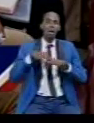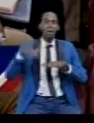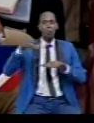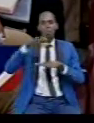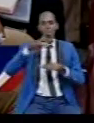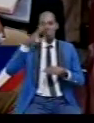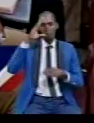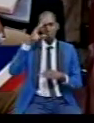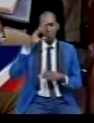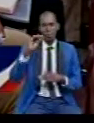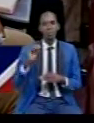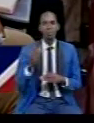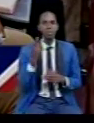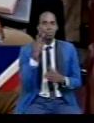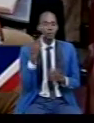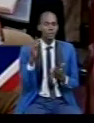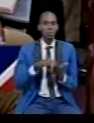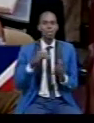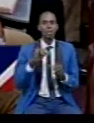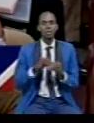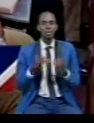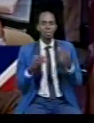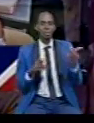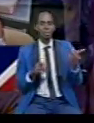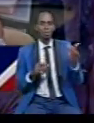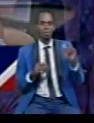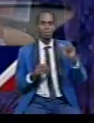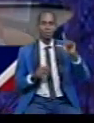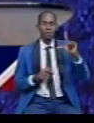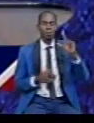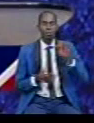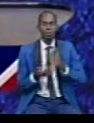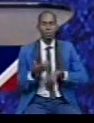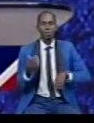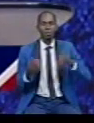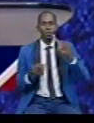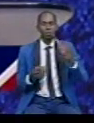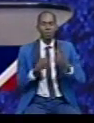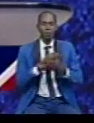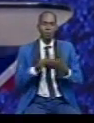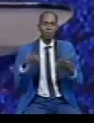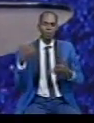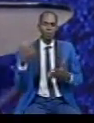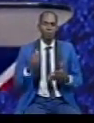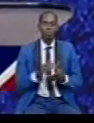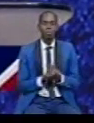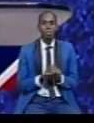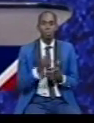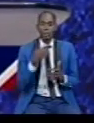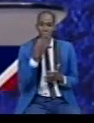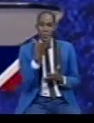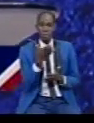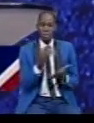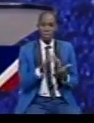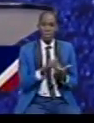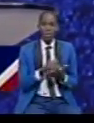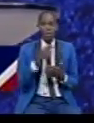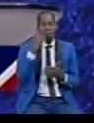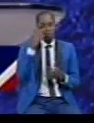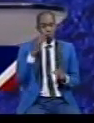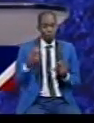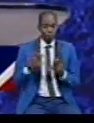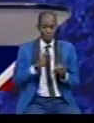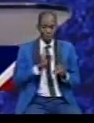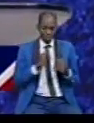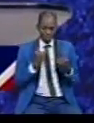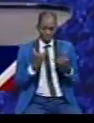men. Once again, Galatians chapter 1, reading from verse 10. It says, for do I